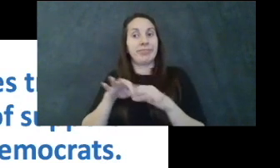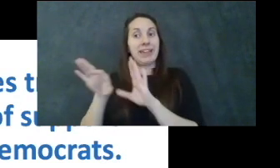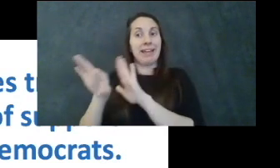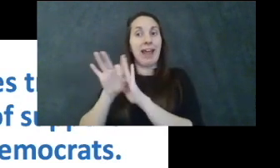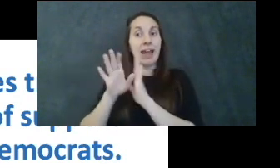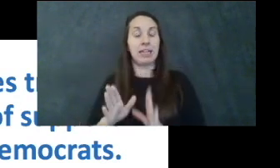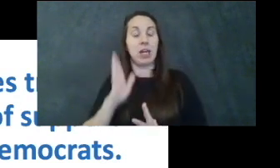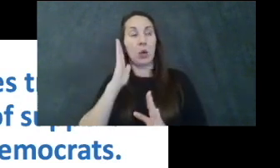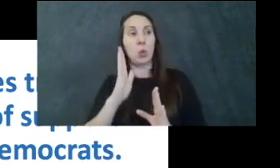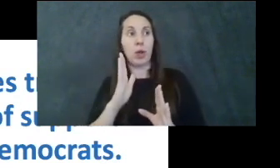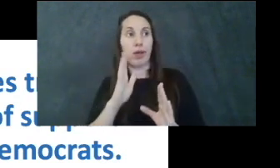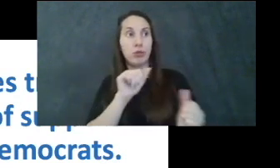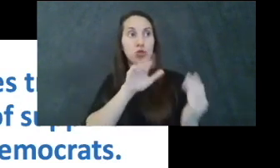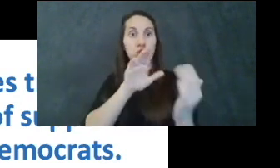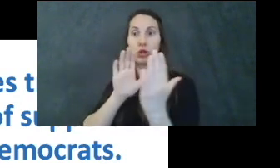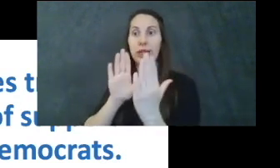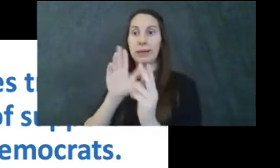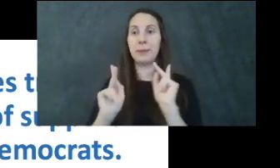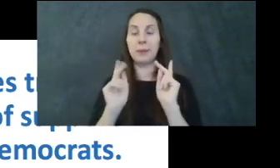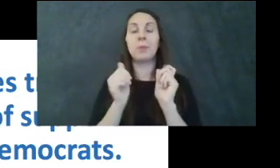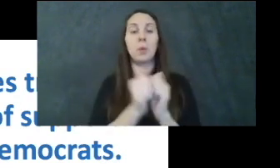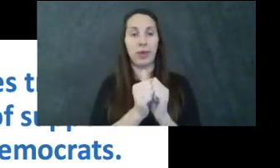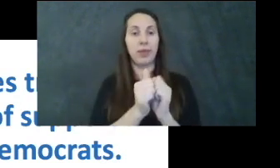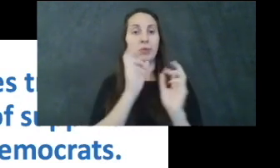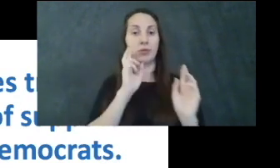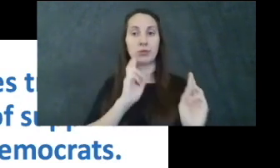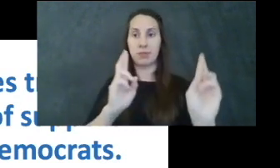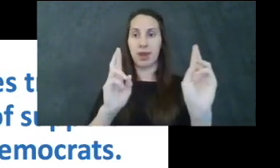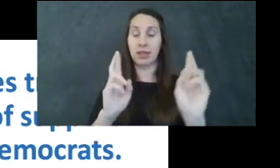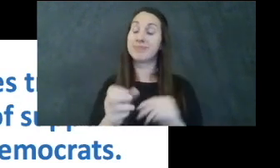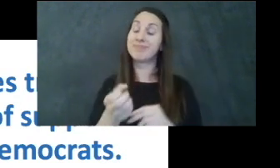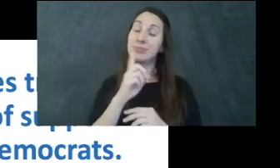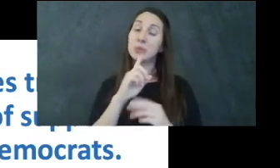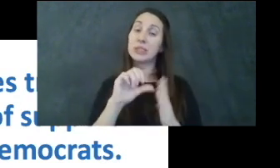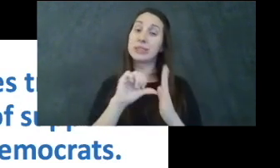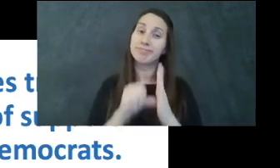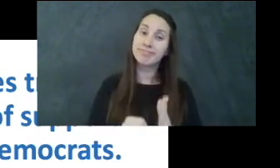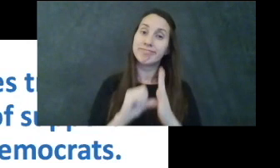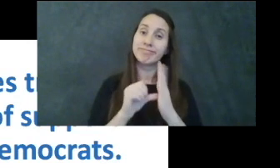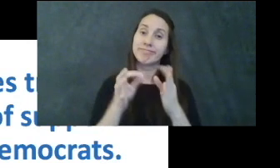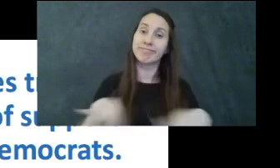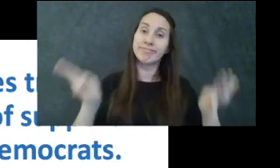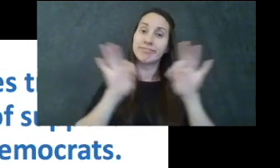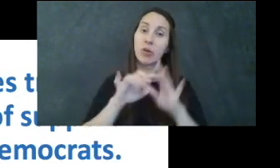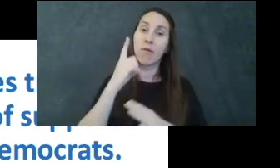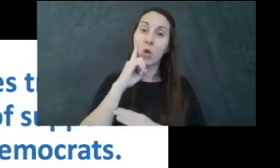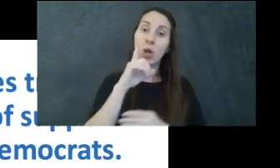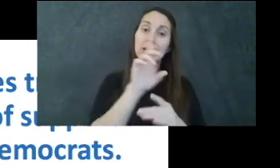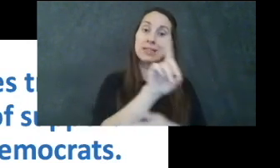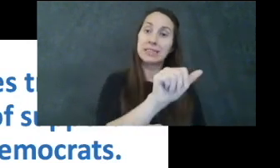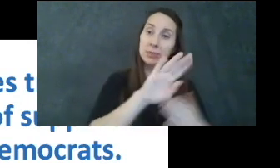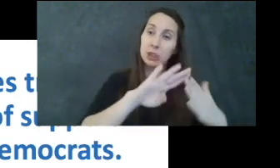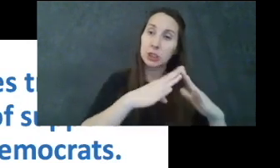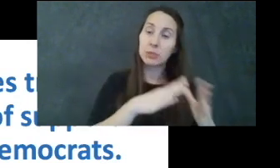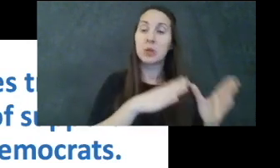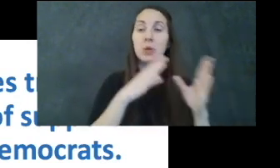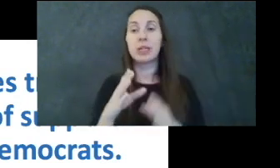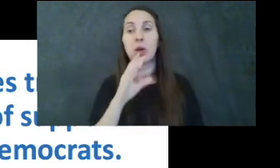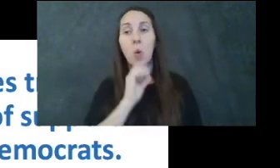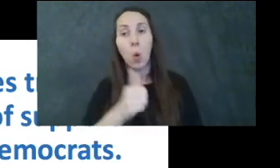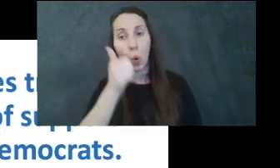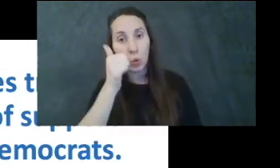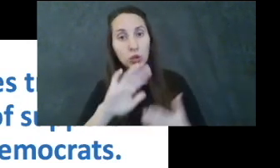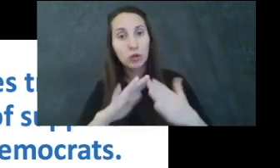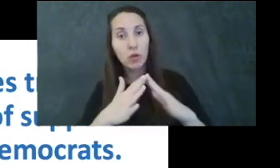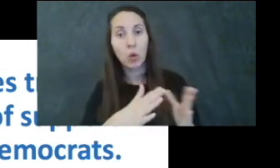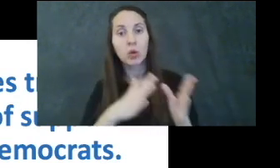is particular intensity with the disability community, older voters, white voters, African Americans,